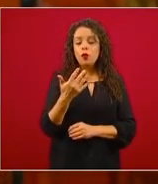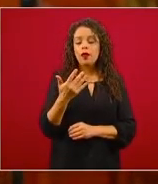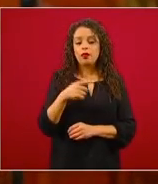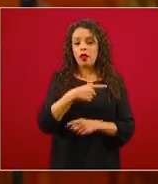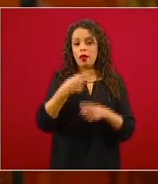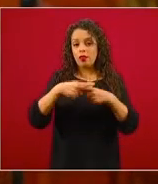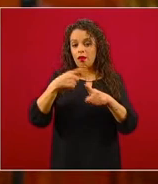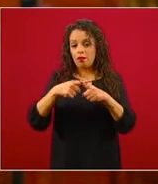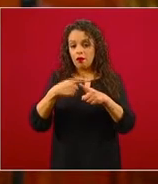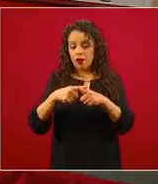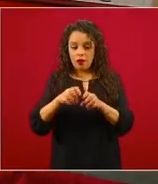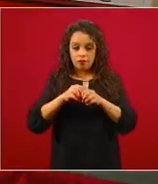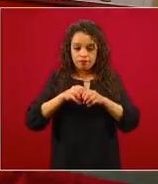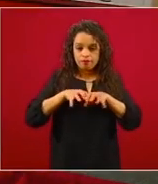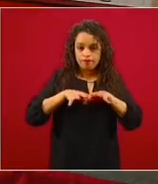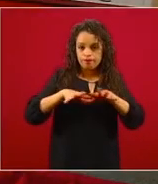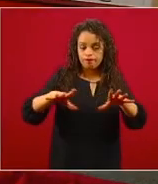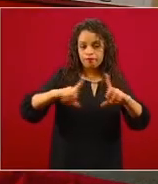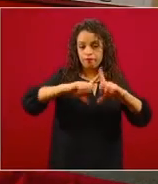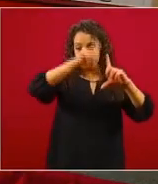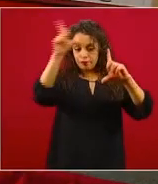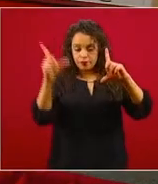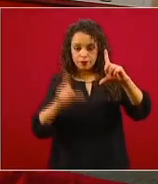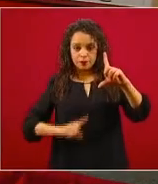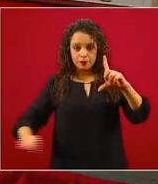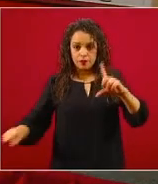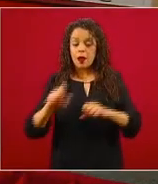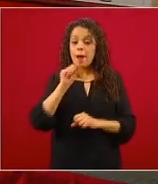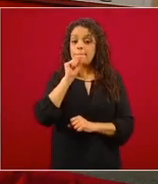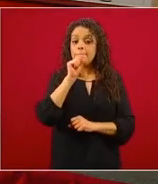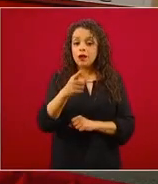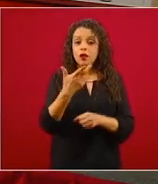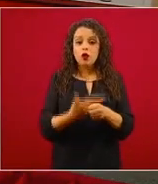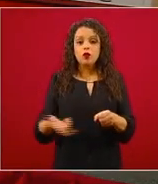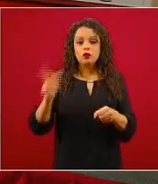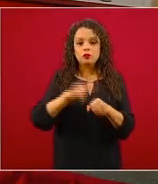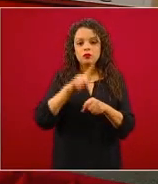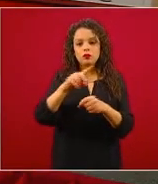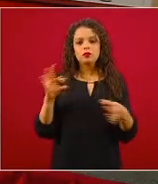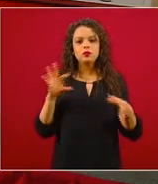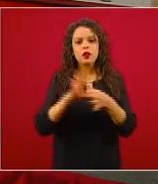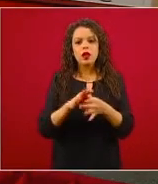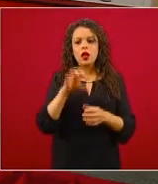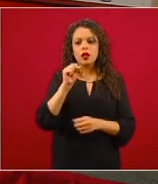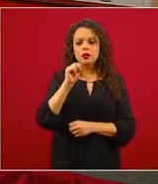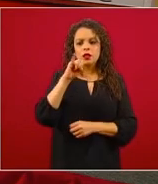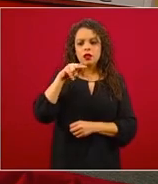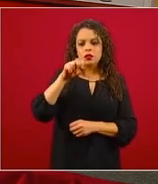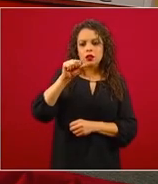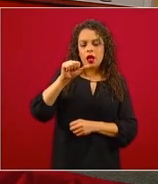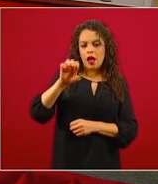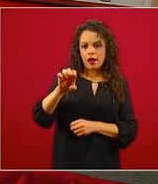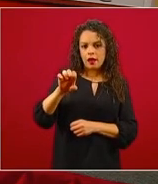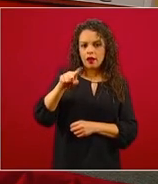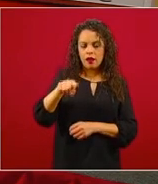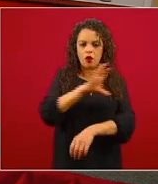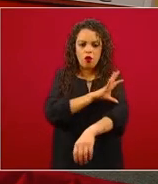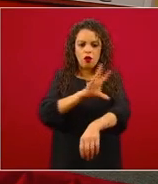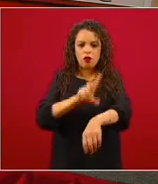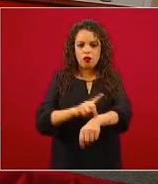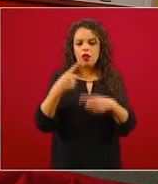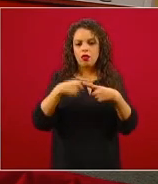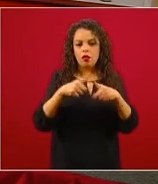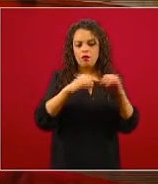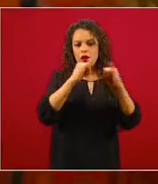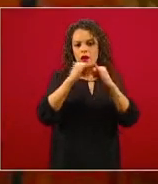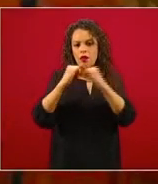And we have distributed millions of pieces all across the country and through hospitals all across the country,